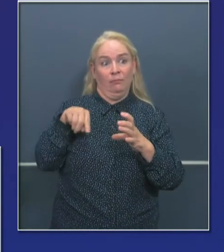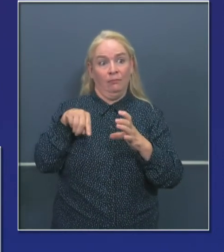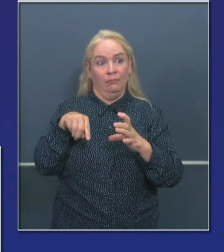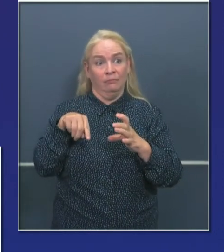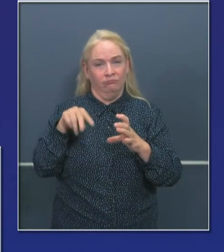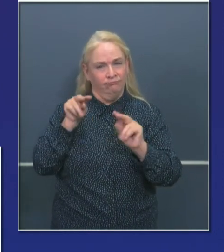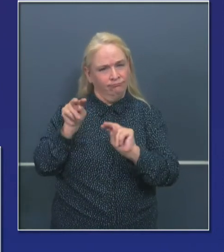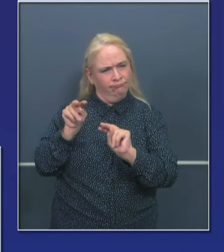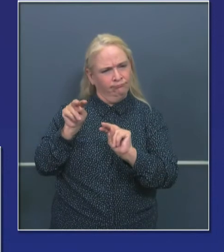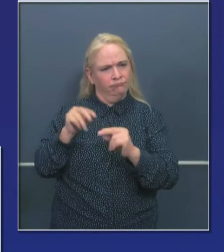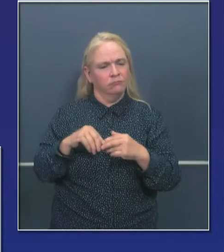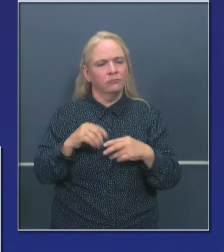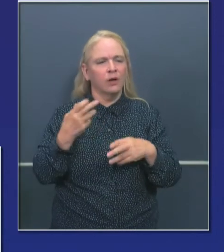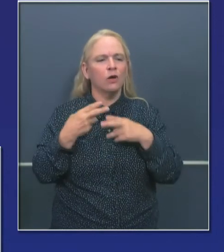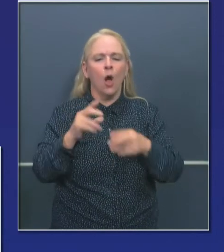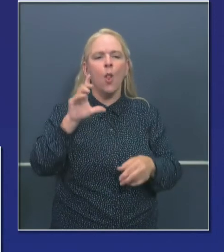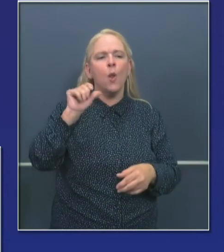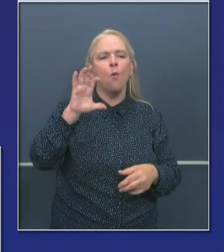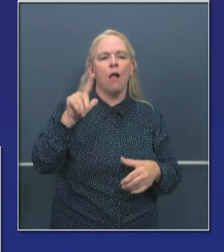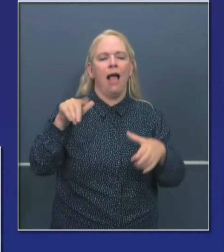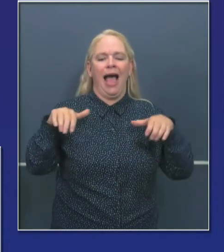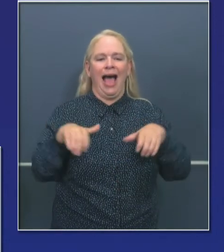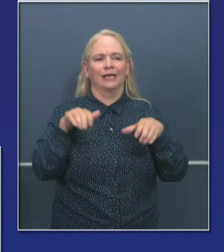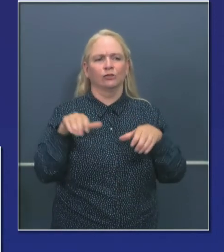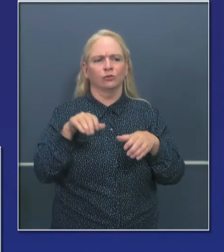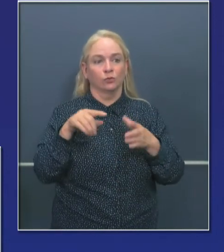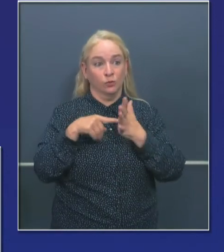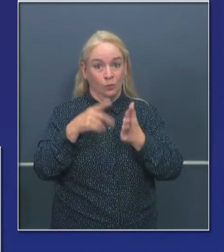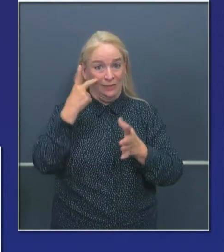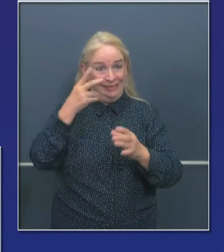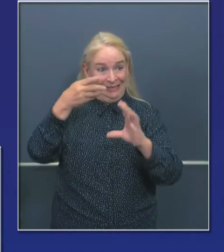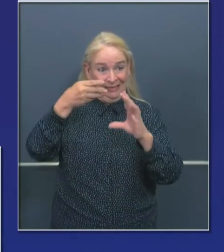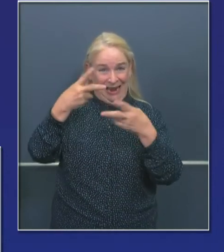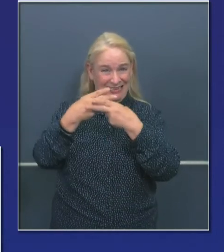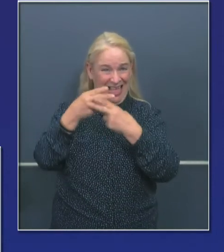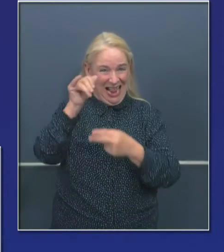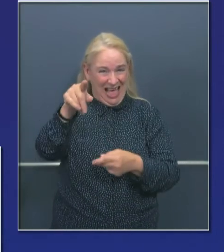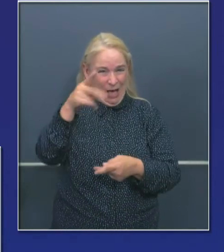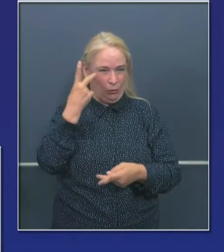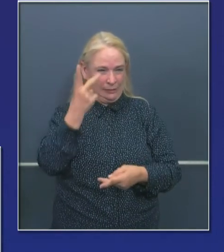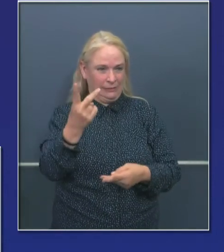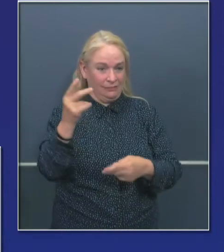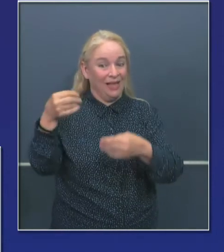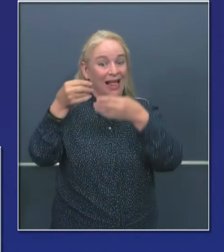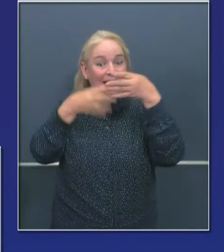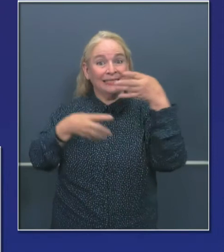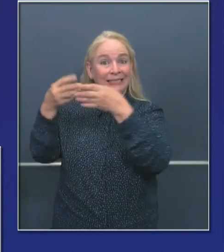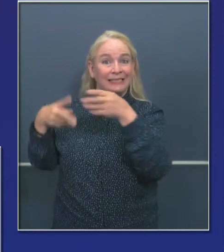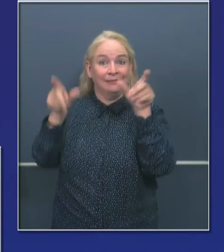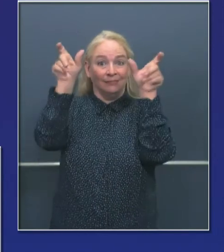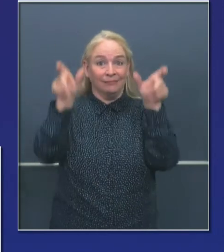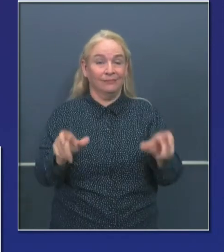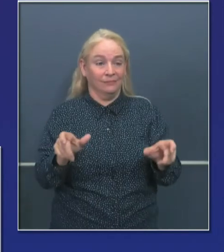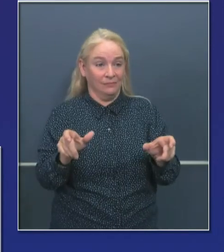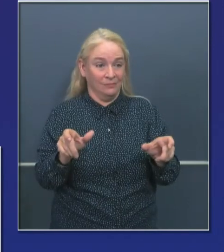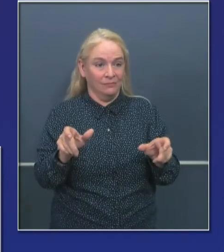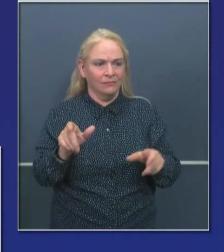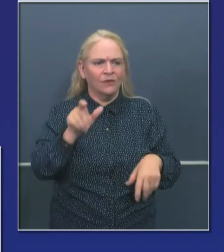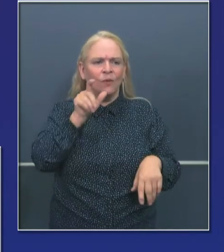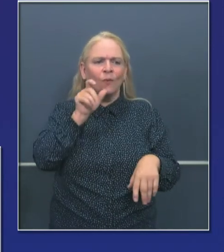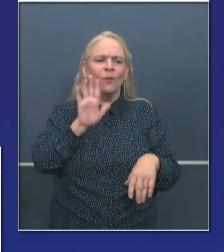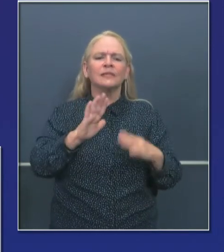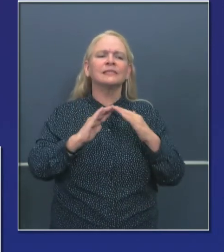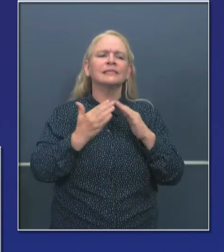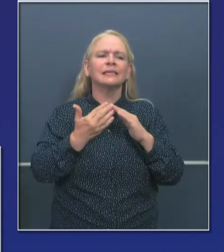of local actions that you see represented in this slide just represents leadership at the local level and